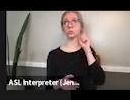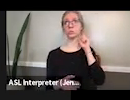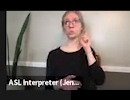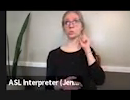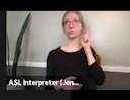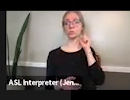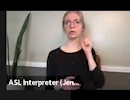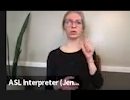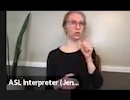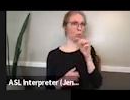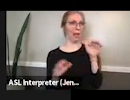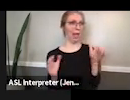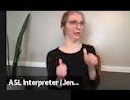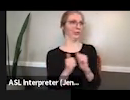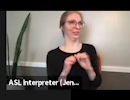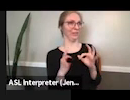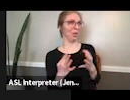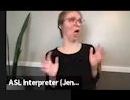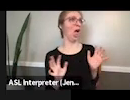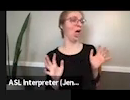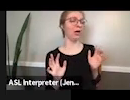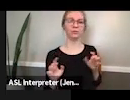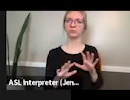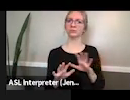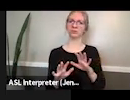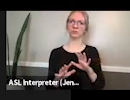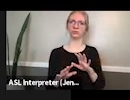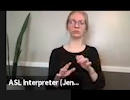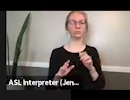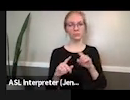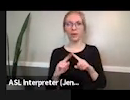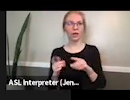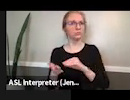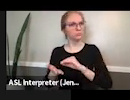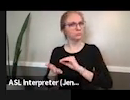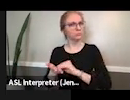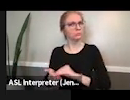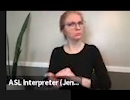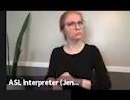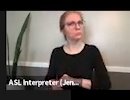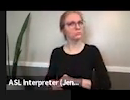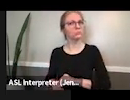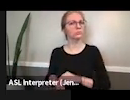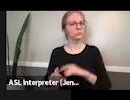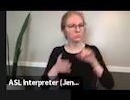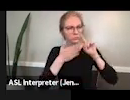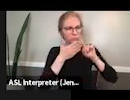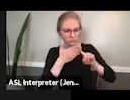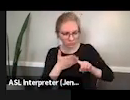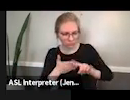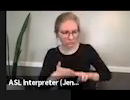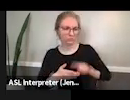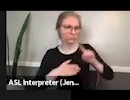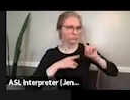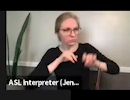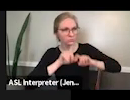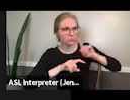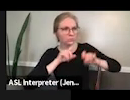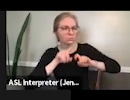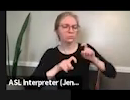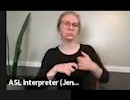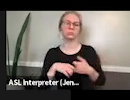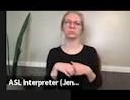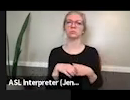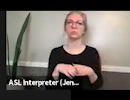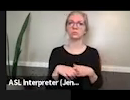the family and you don't alarm the family, but you make notes and you drill down and you ask questions, right? I've